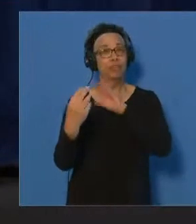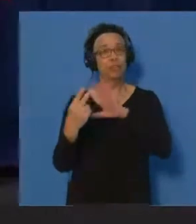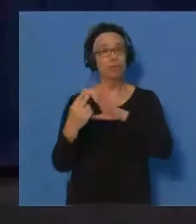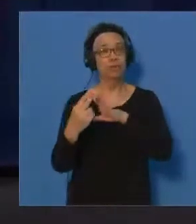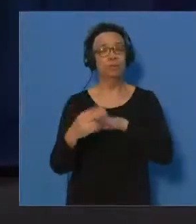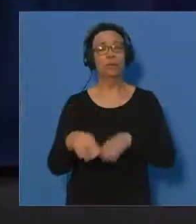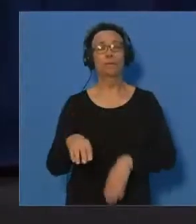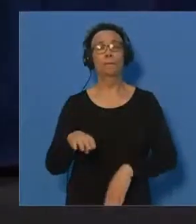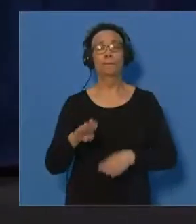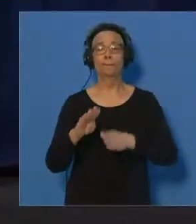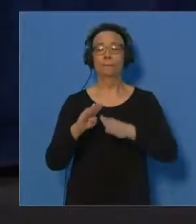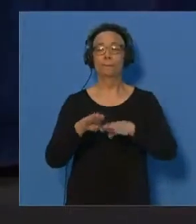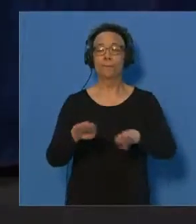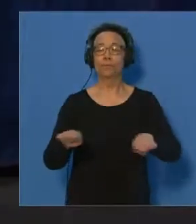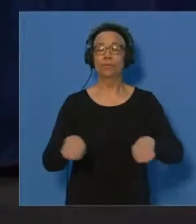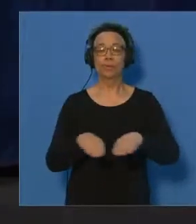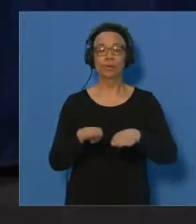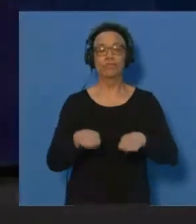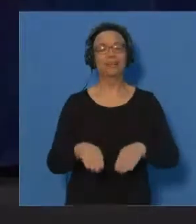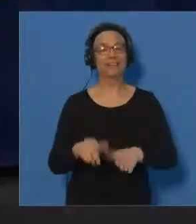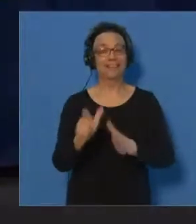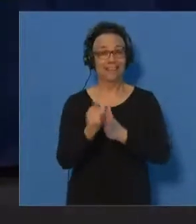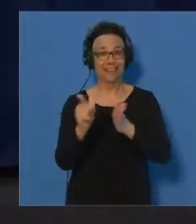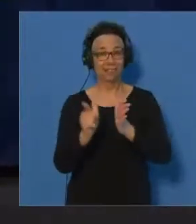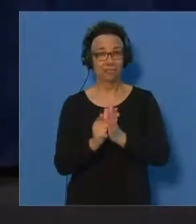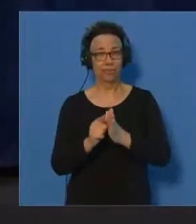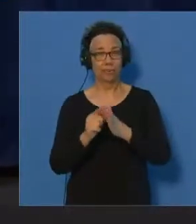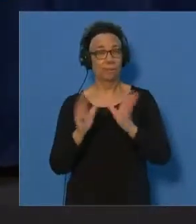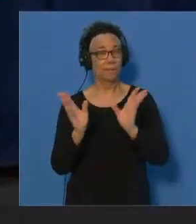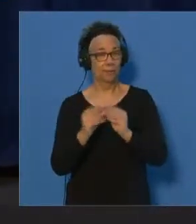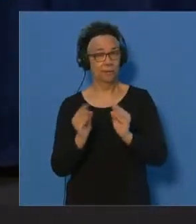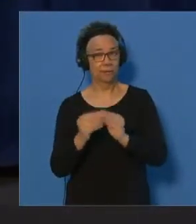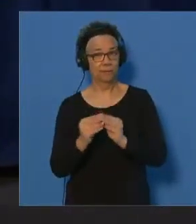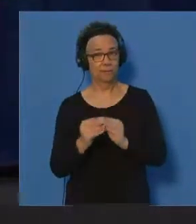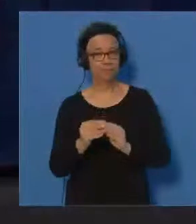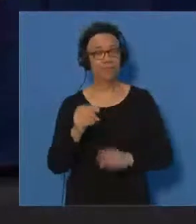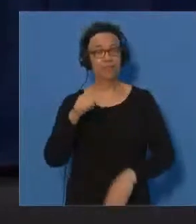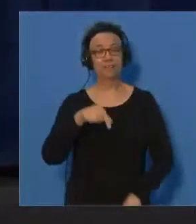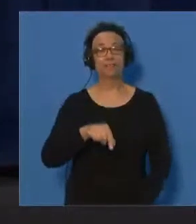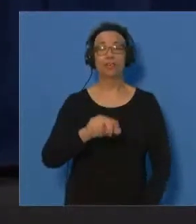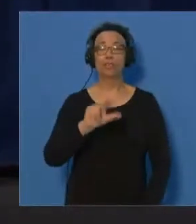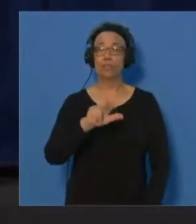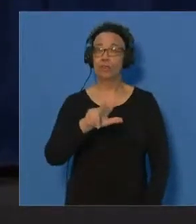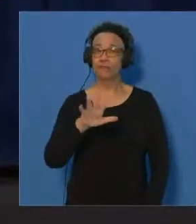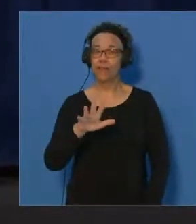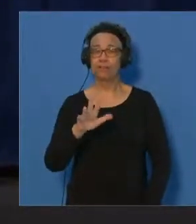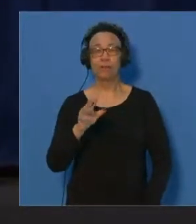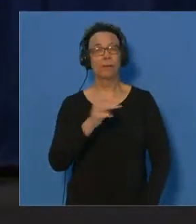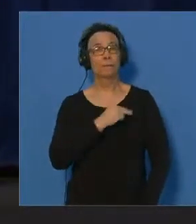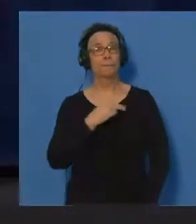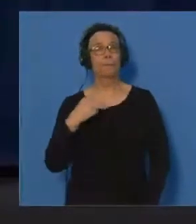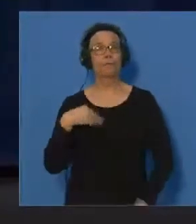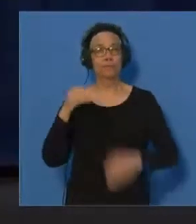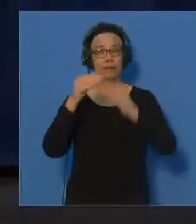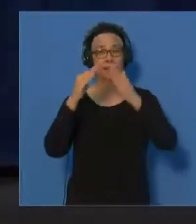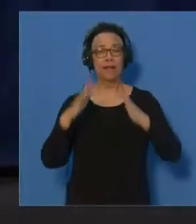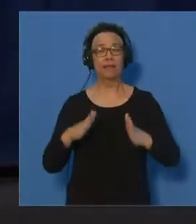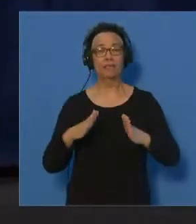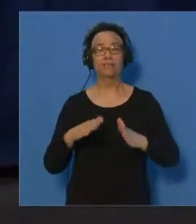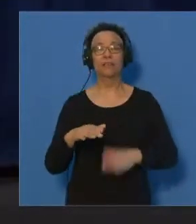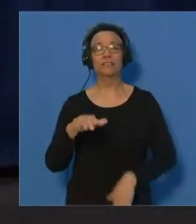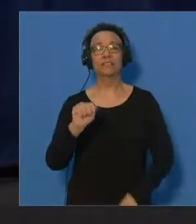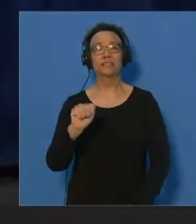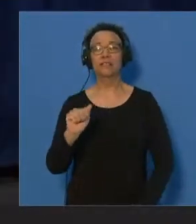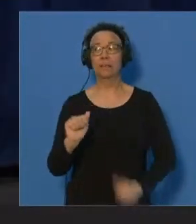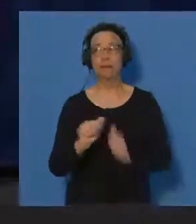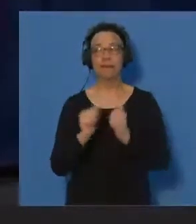legislature. This session, held over WebEx, enabled the 35 members of the House of Assembly and the 11 members of the Senate, under